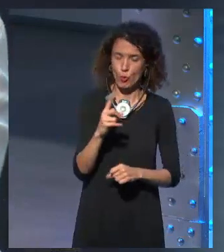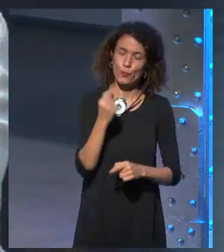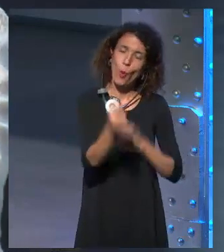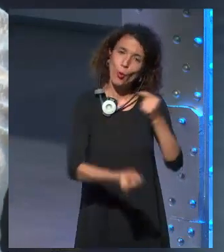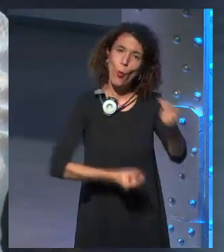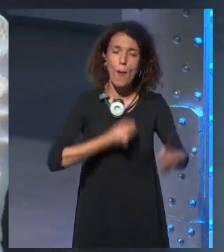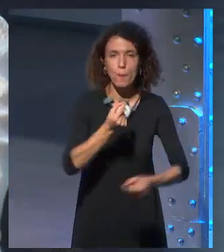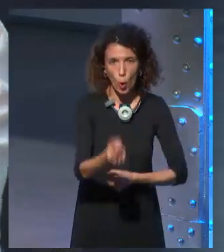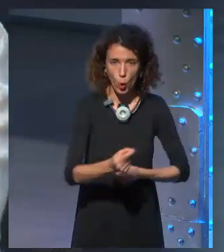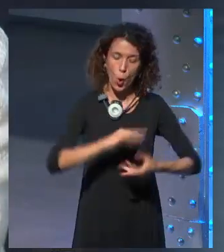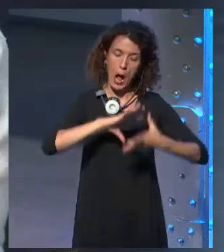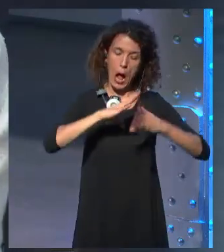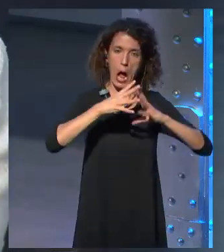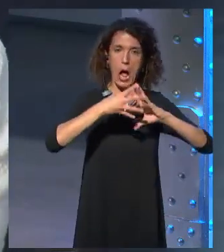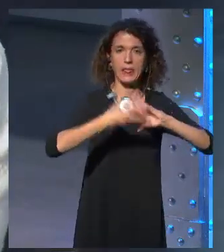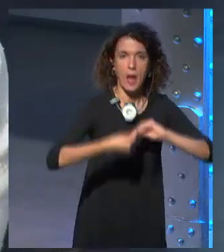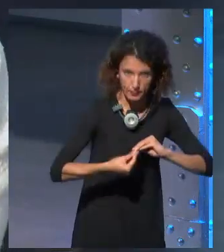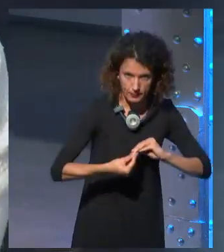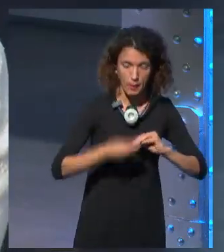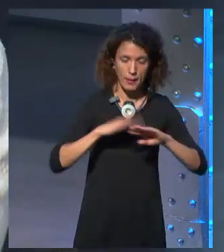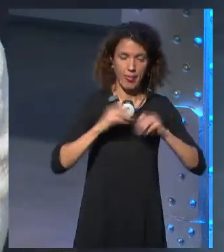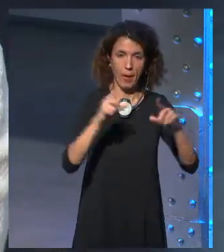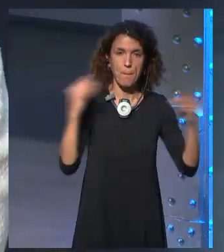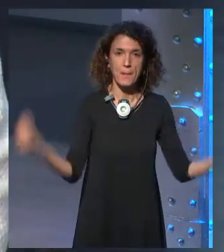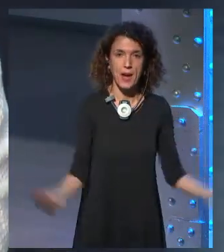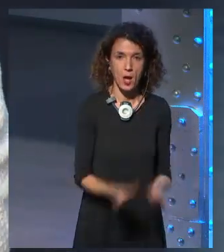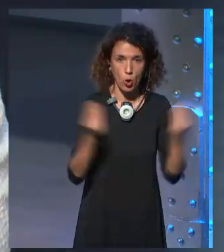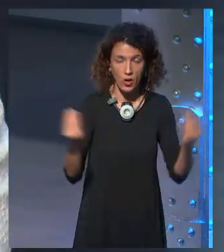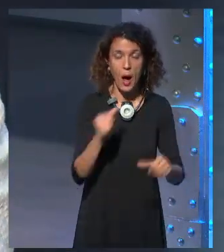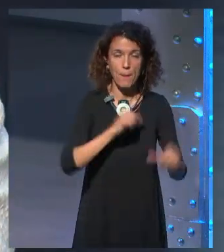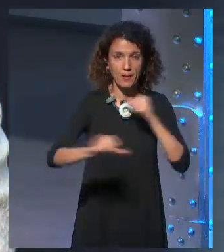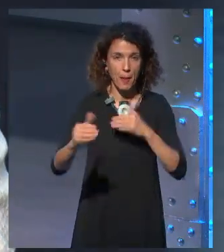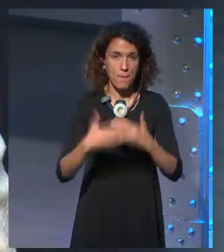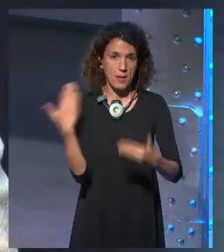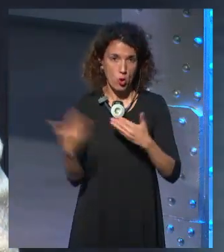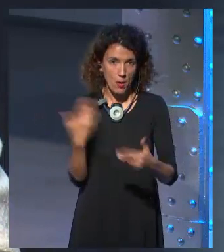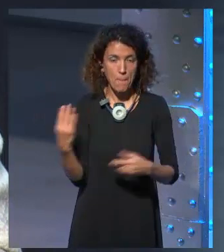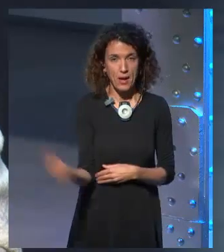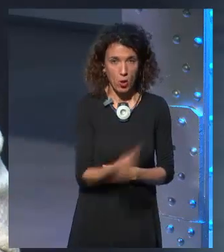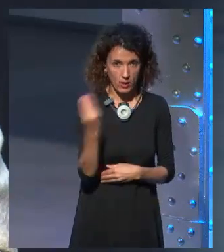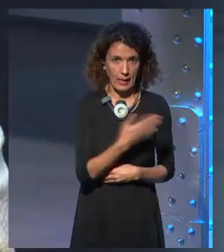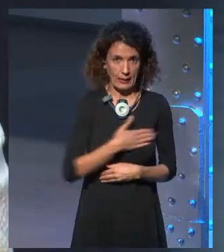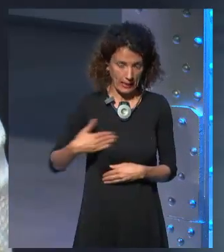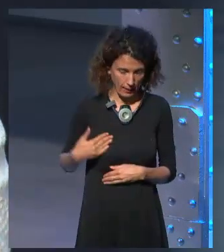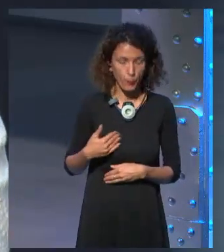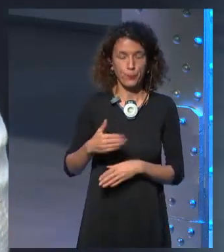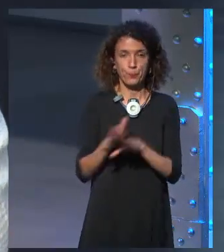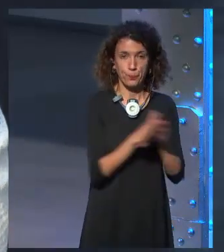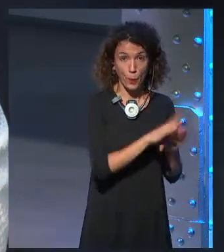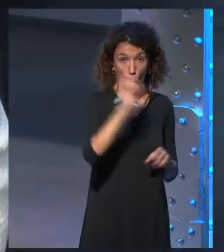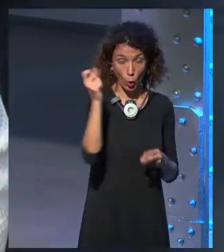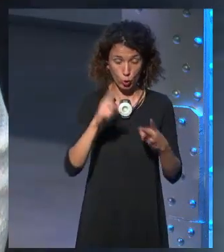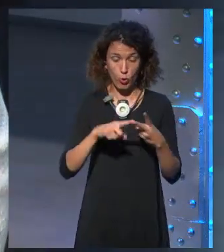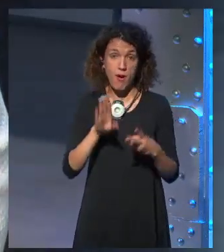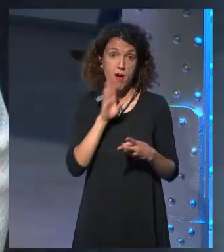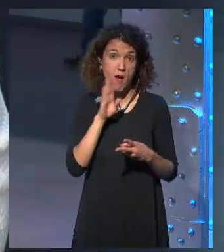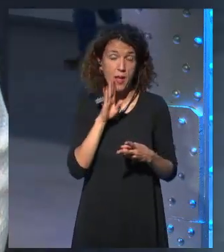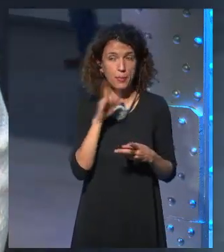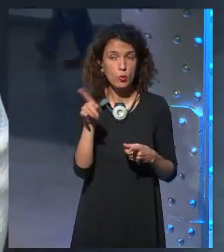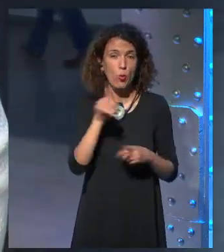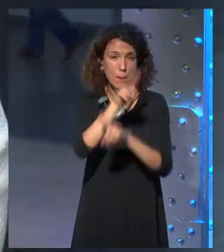also continuing to experiment and to innovate. So that's one thing that I would say. The other thing that I would say is that